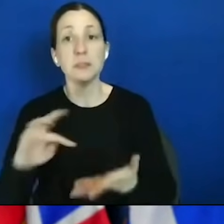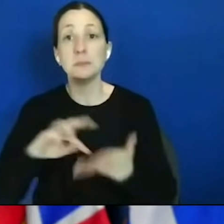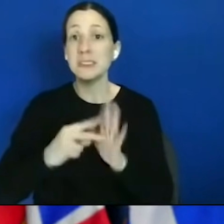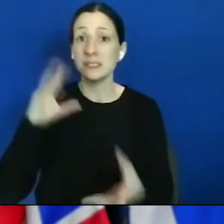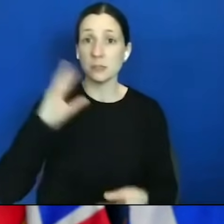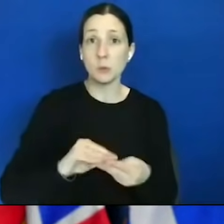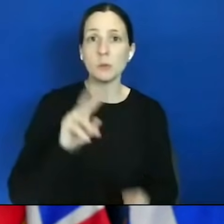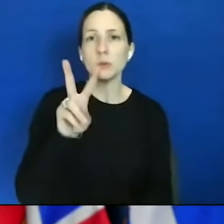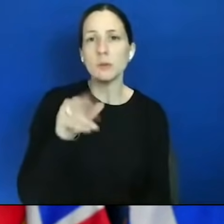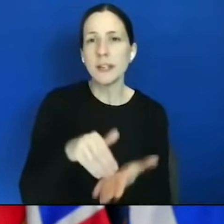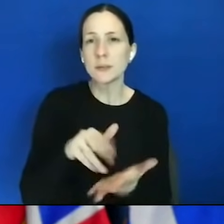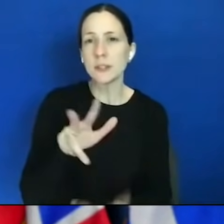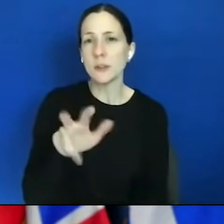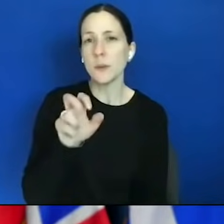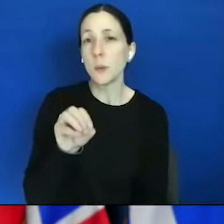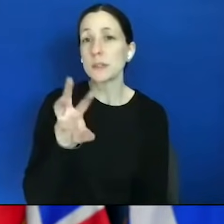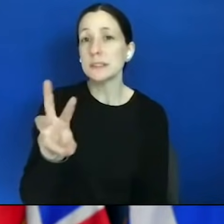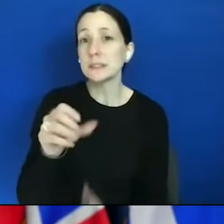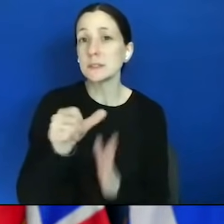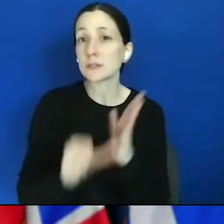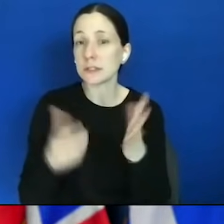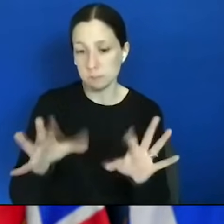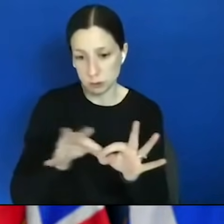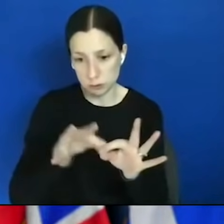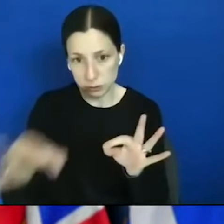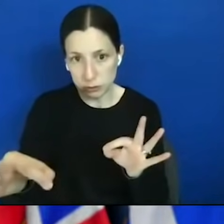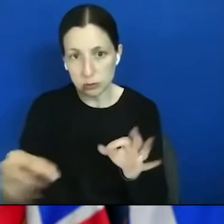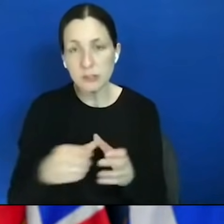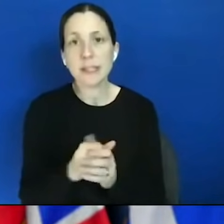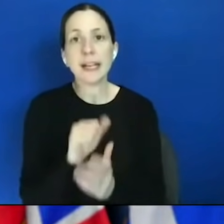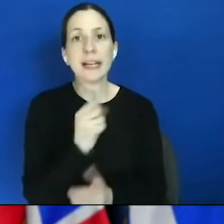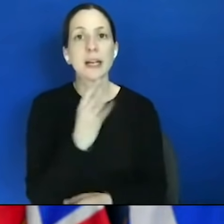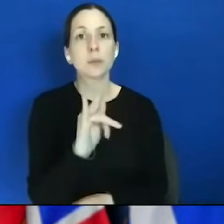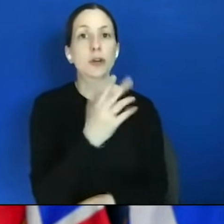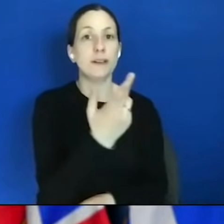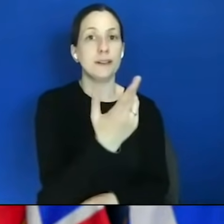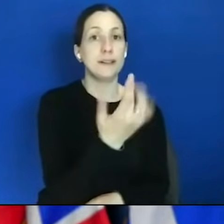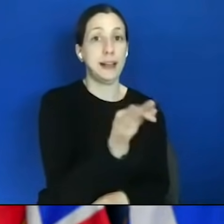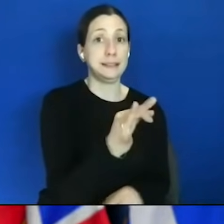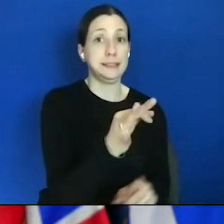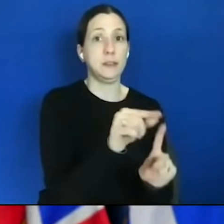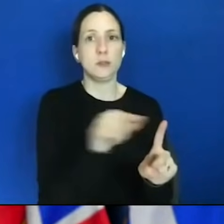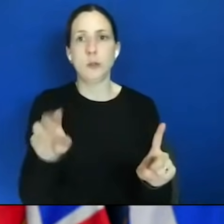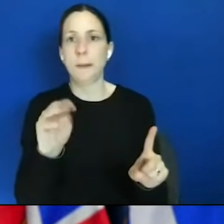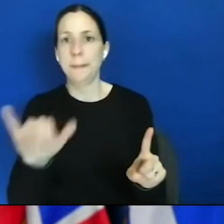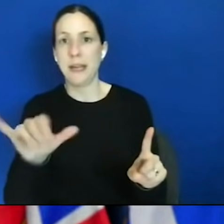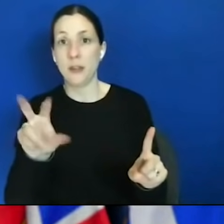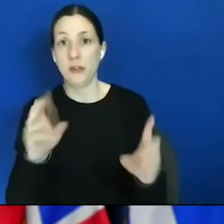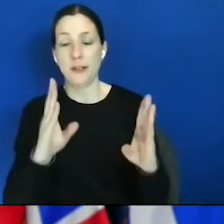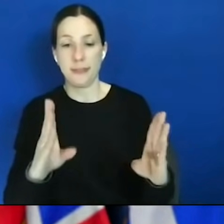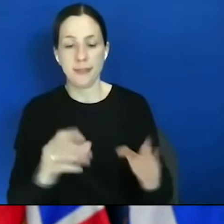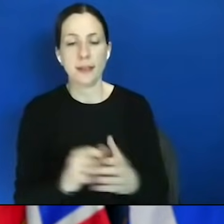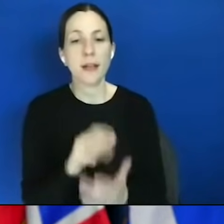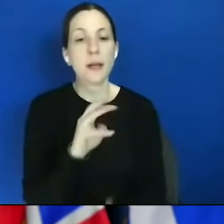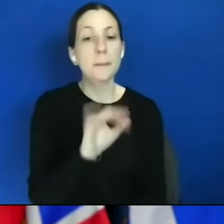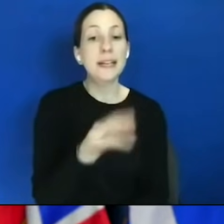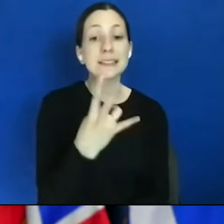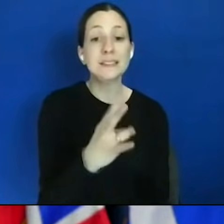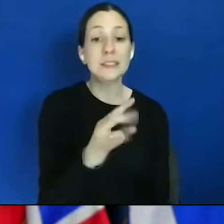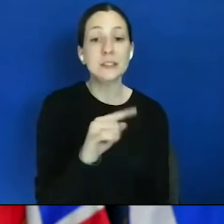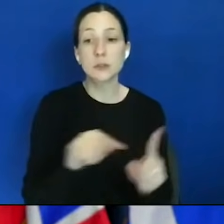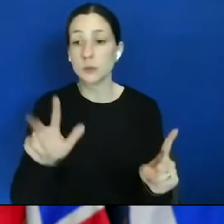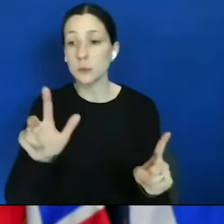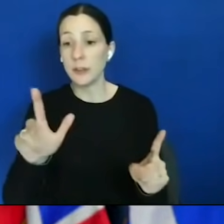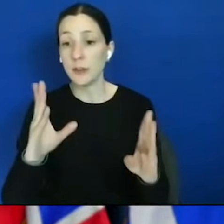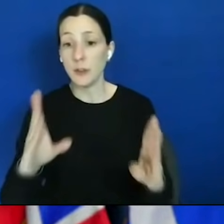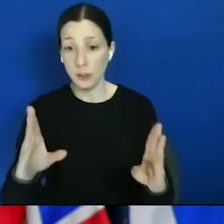a total of 2,306 surgeries were postponed from April 19th to May 30th. From May 17th to May